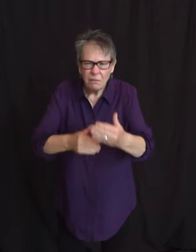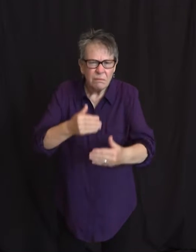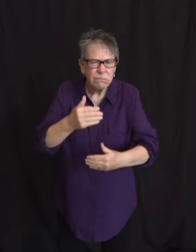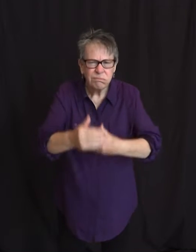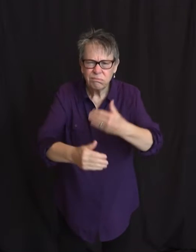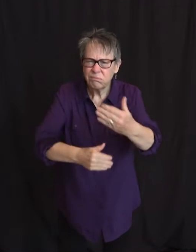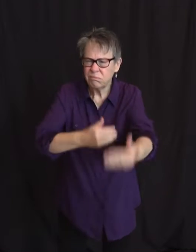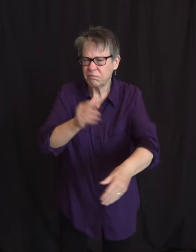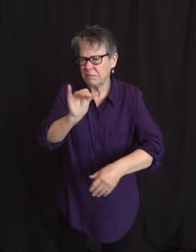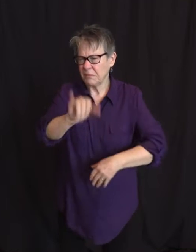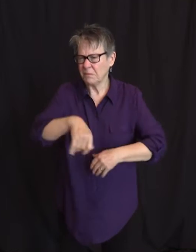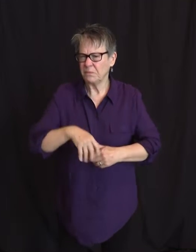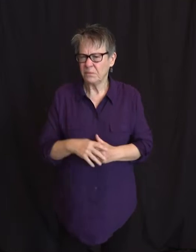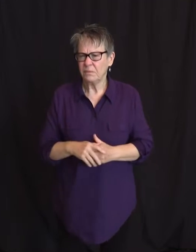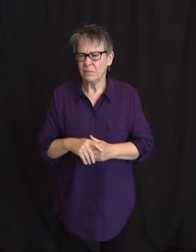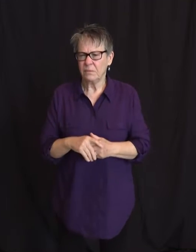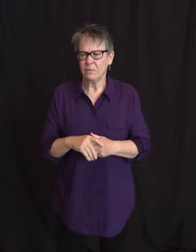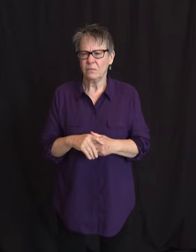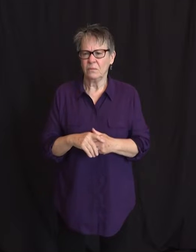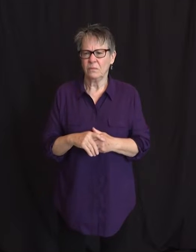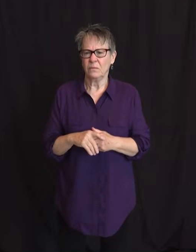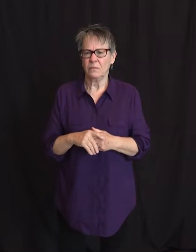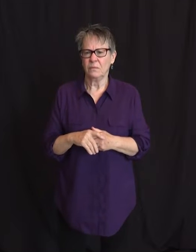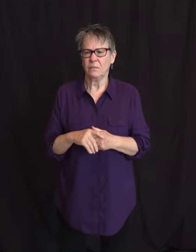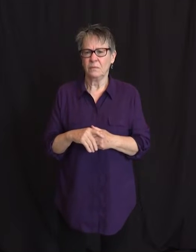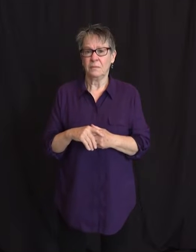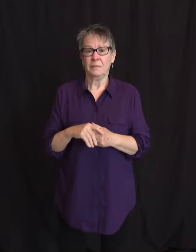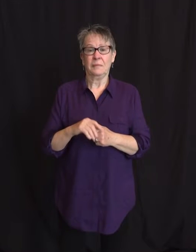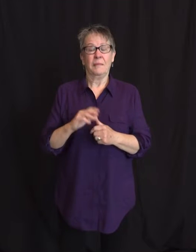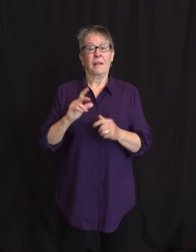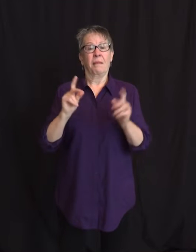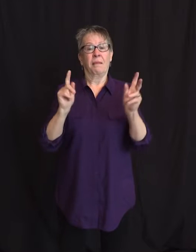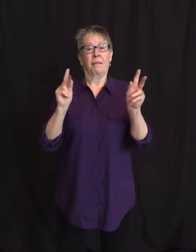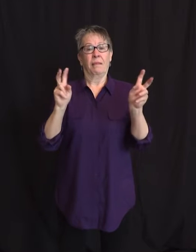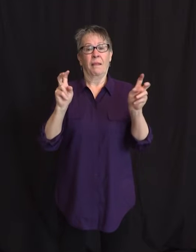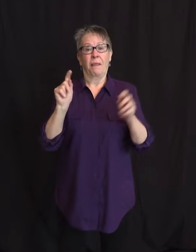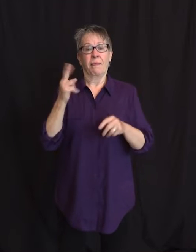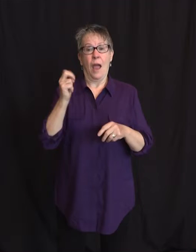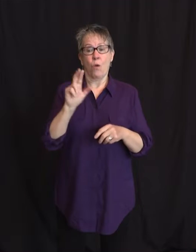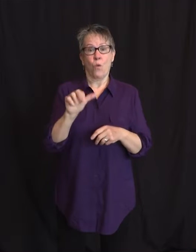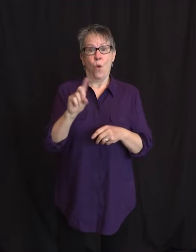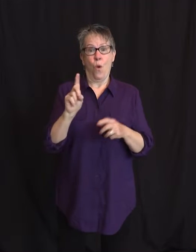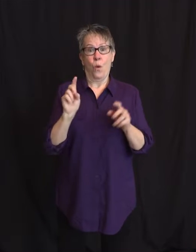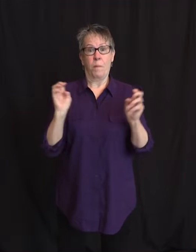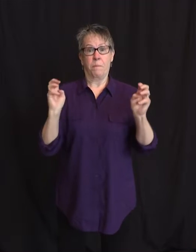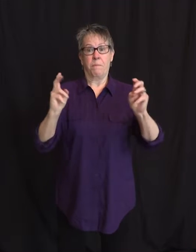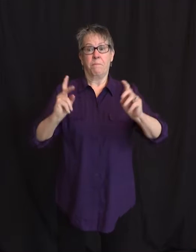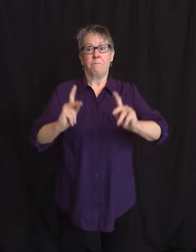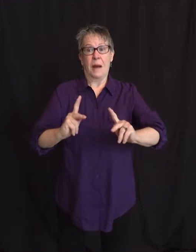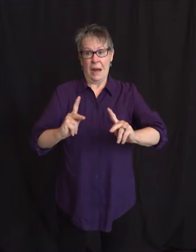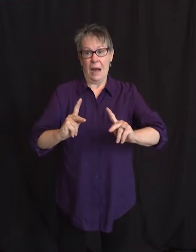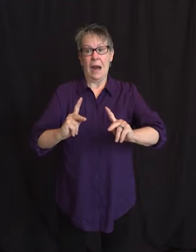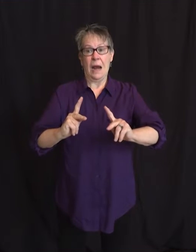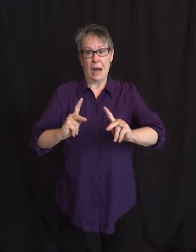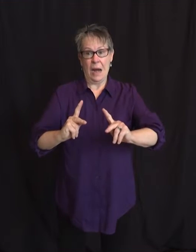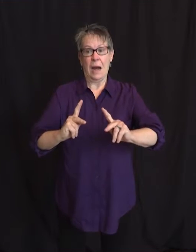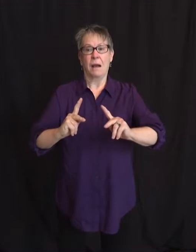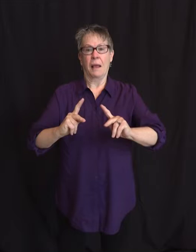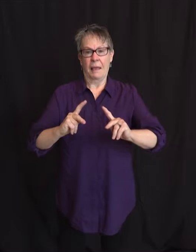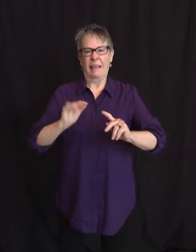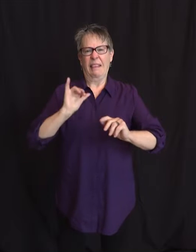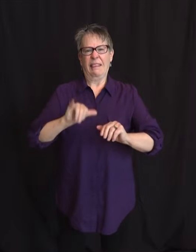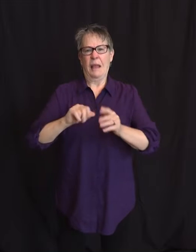one goal only: to restore the health, strength, and well-being of New Jersey for the long